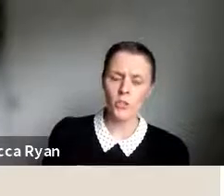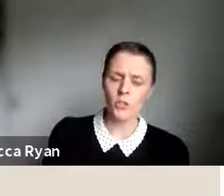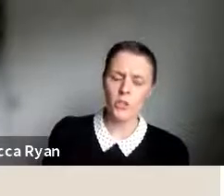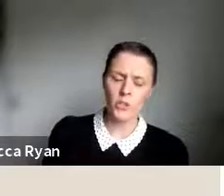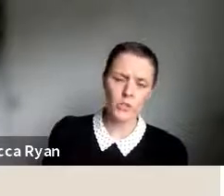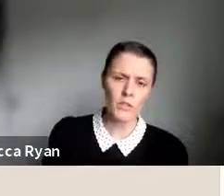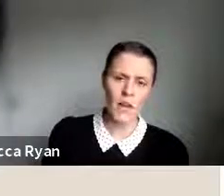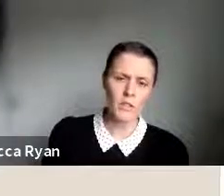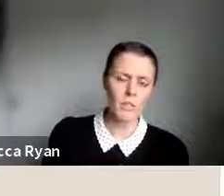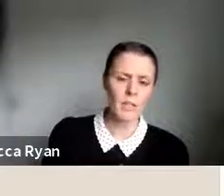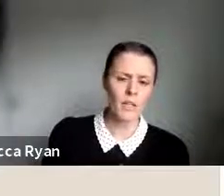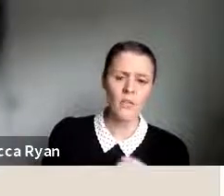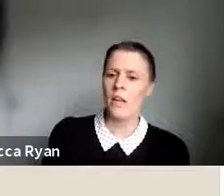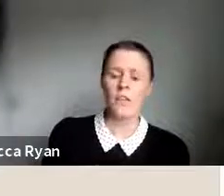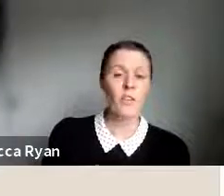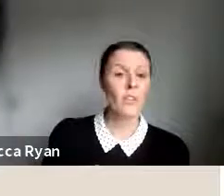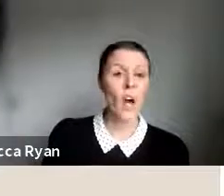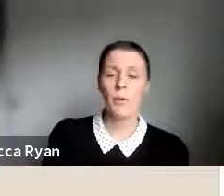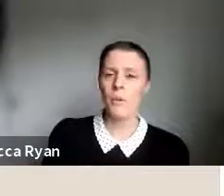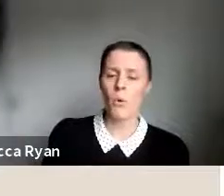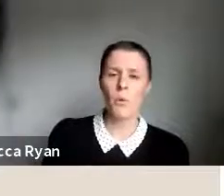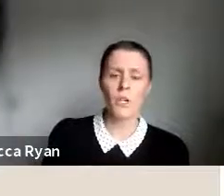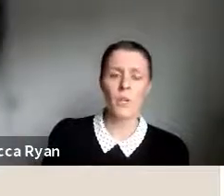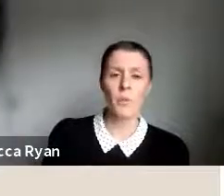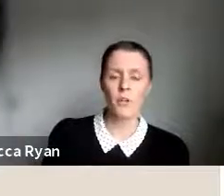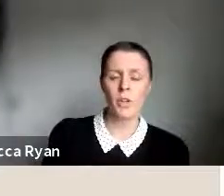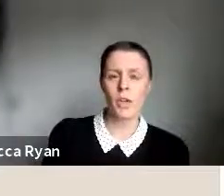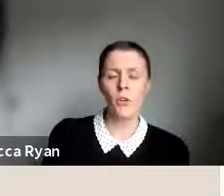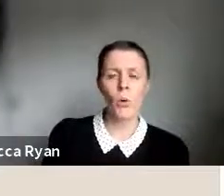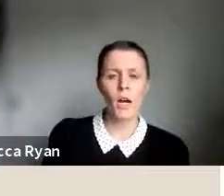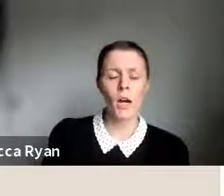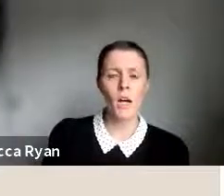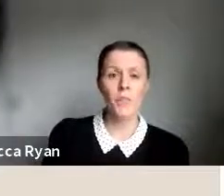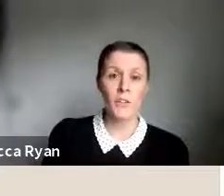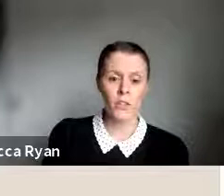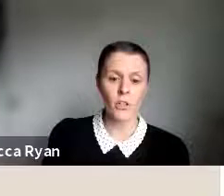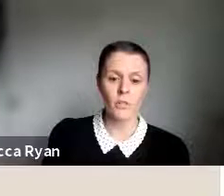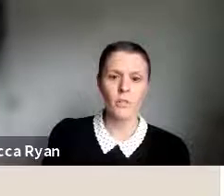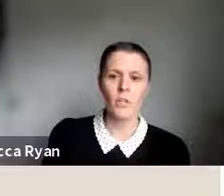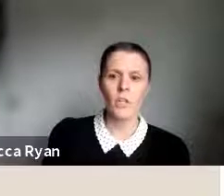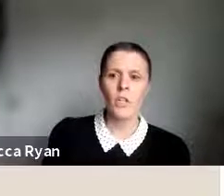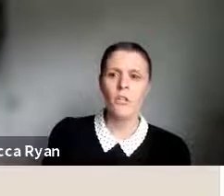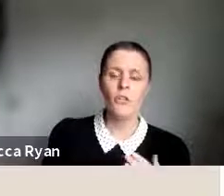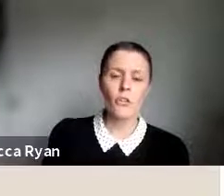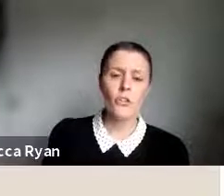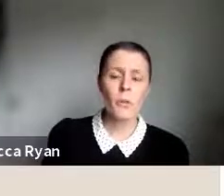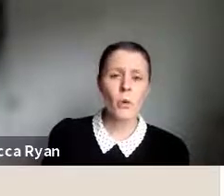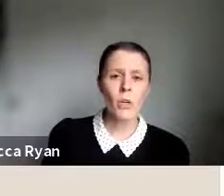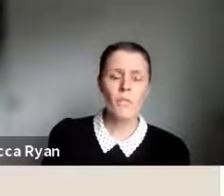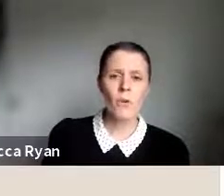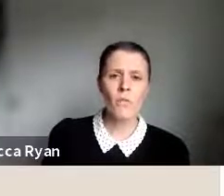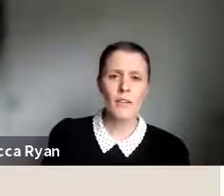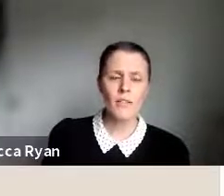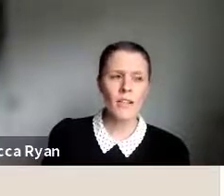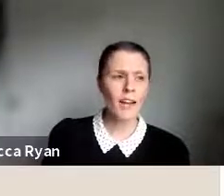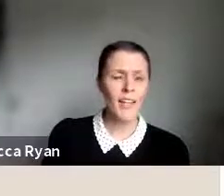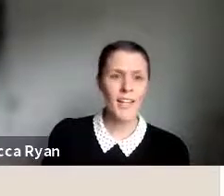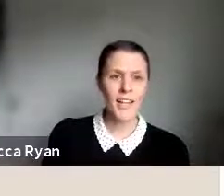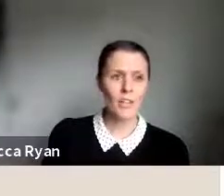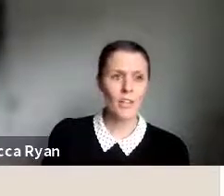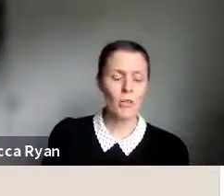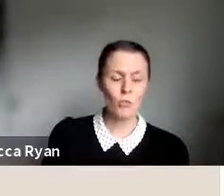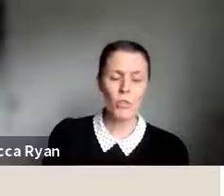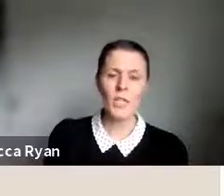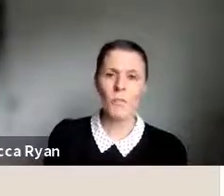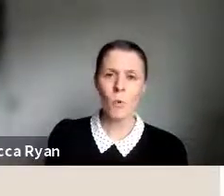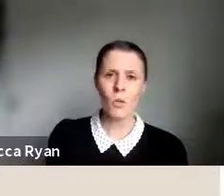about Johnson & Johnson vaccine because this has not been reported in Moderna nor Pfizer. So should you be worried if you were vaccinated? I think